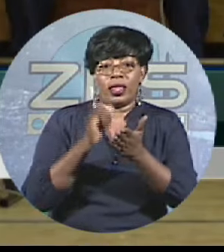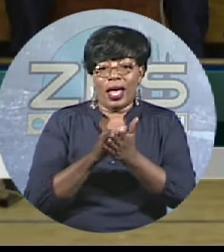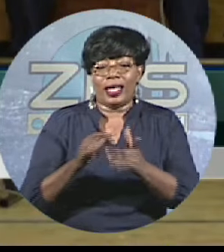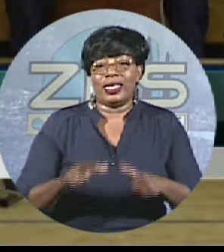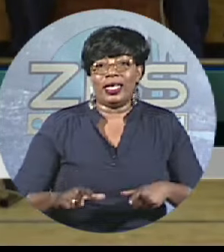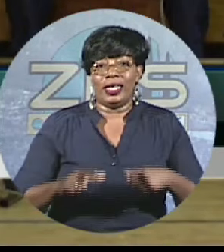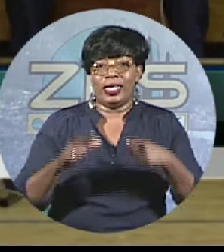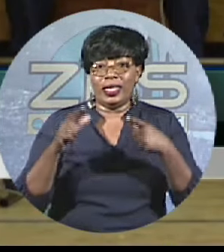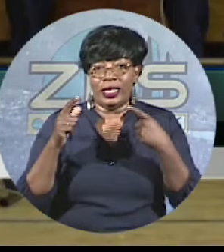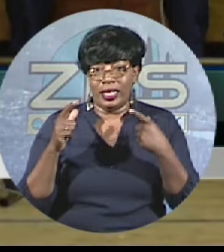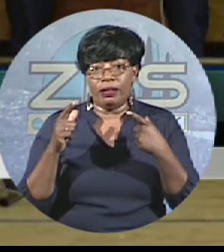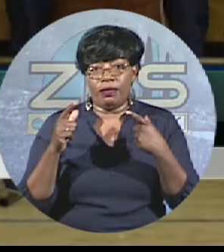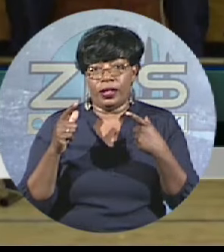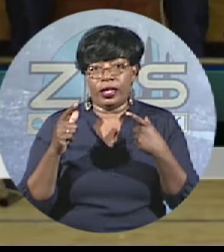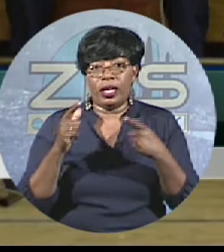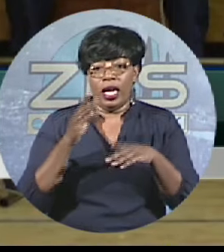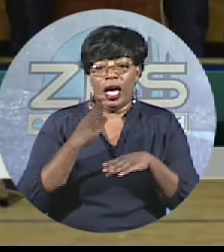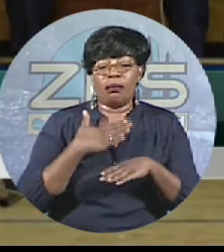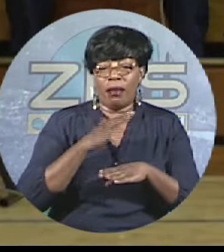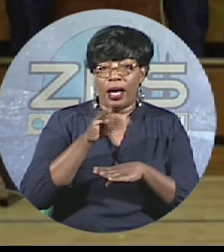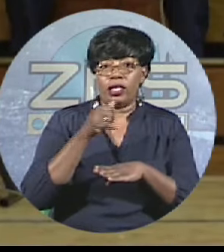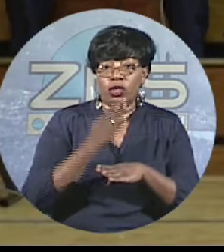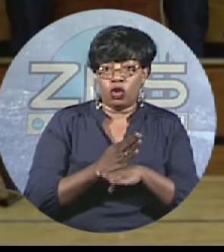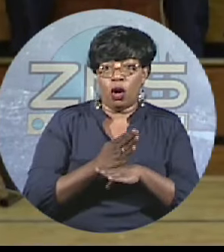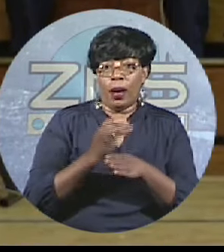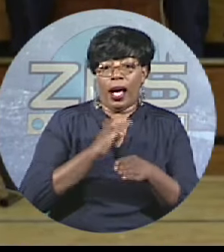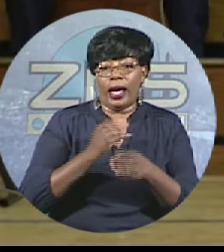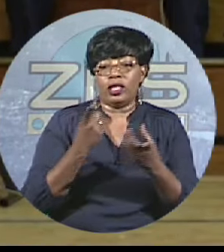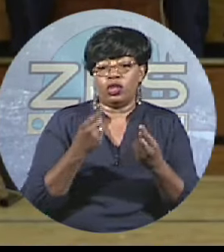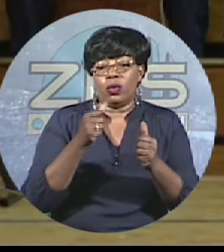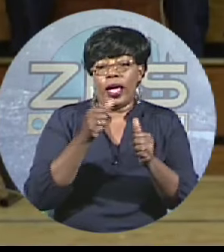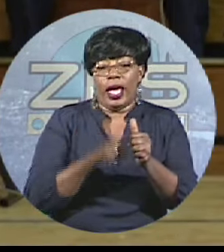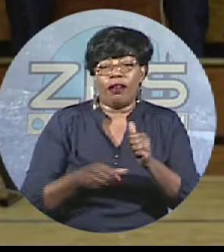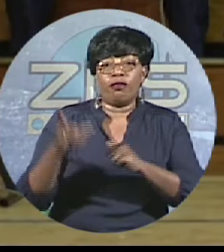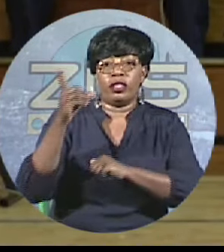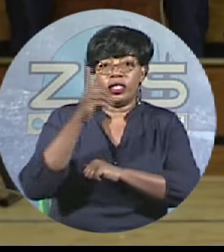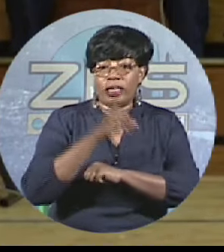living, I know that my job and what it is that I do every day is not in vain.